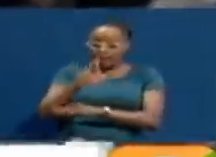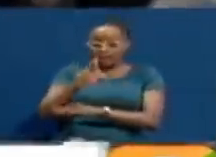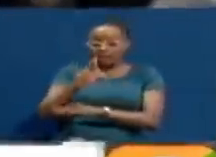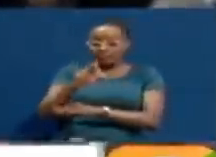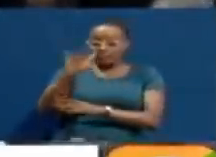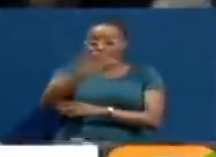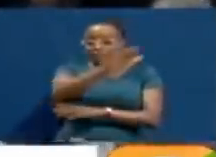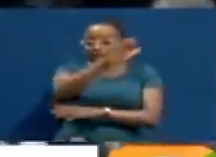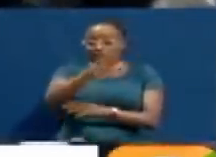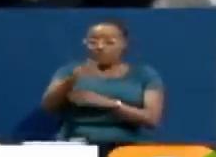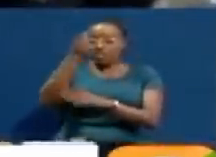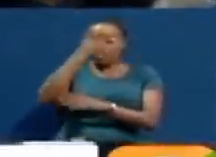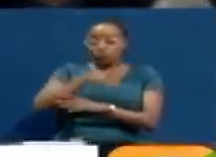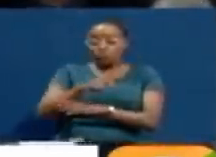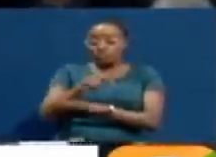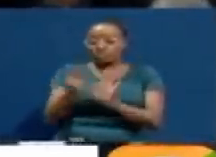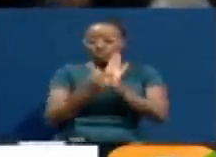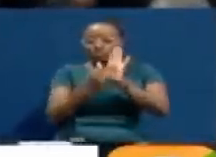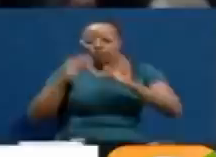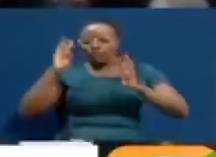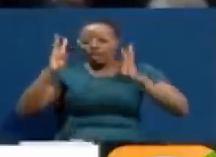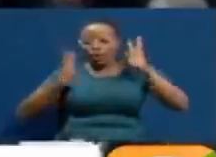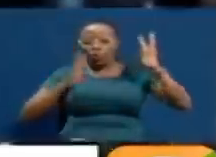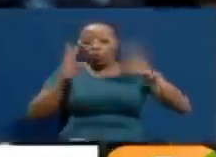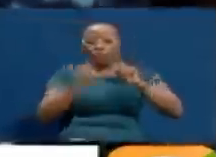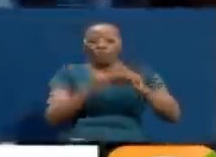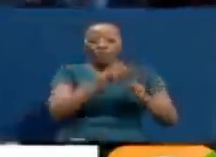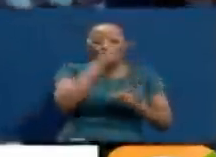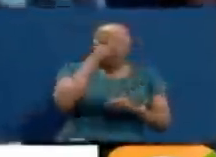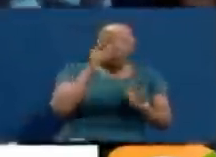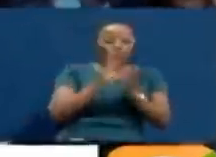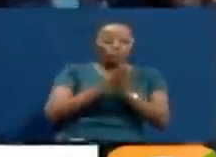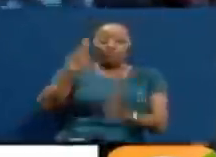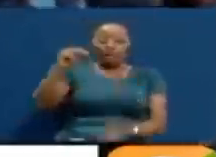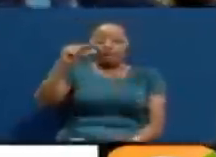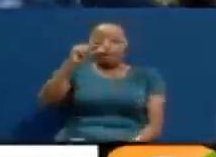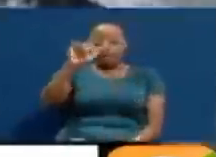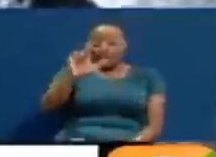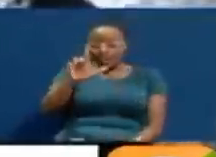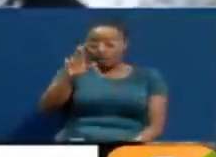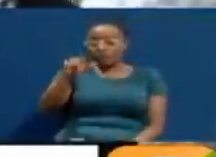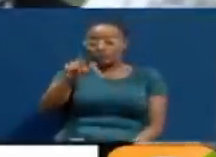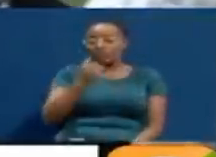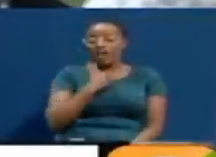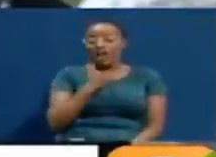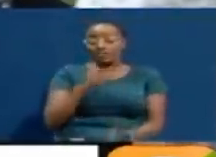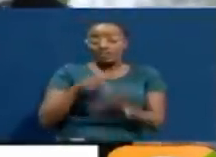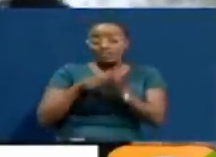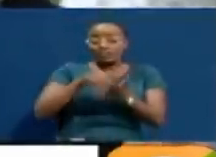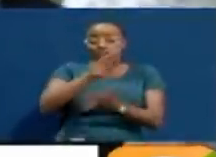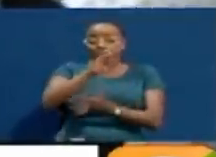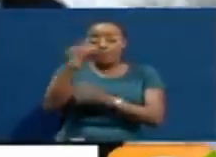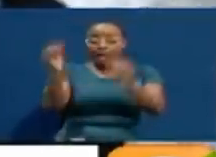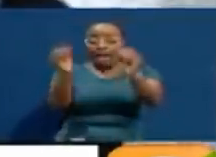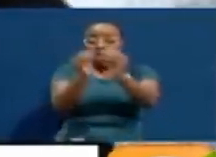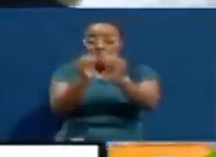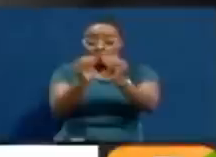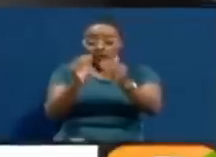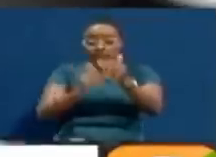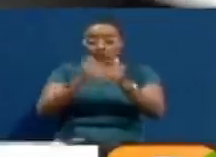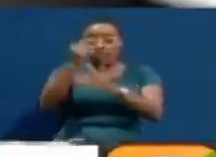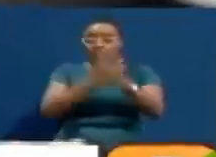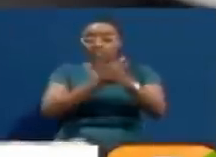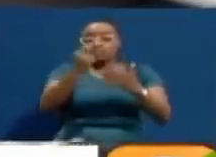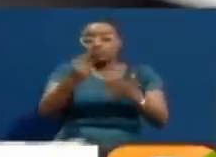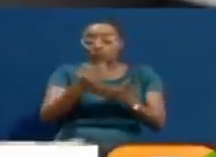The Kitui meeting exposing the tense relations between Kalonzo and Ngilu, the Wiper leader insisting his BBI meeting set for next week